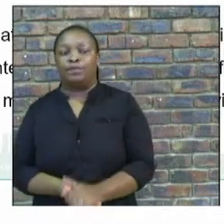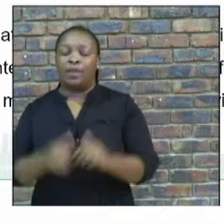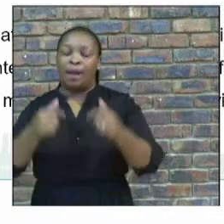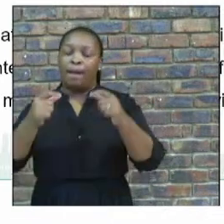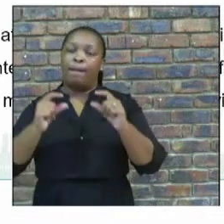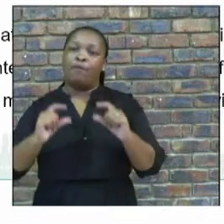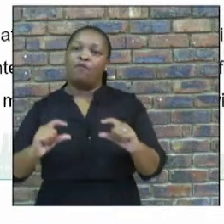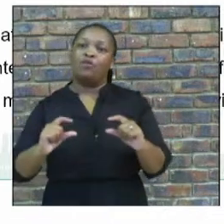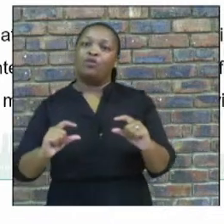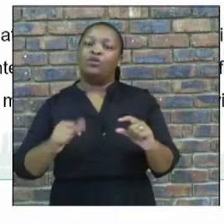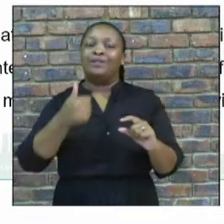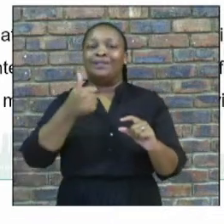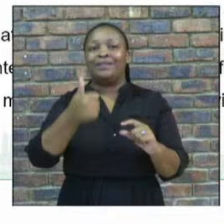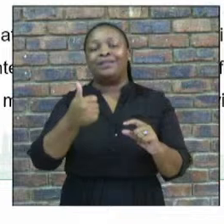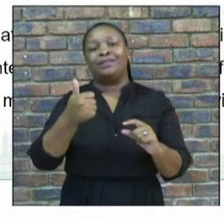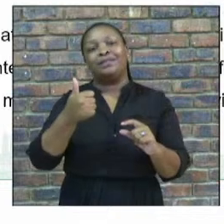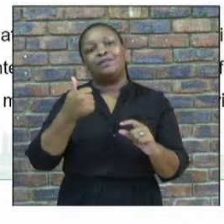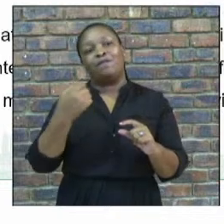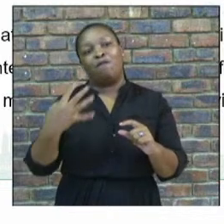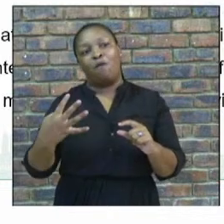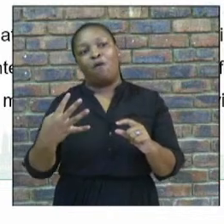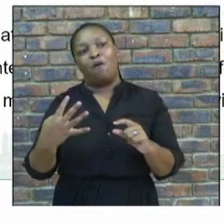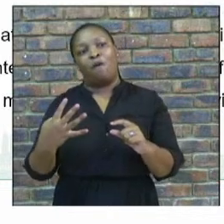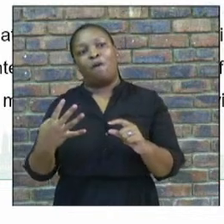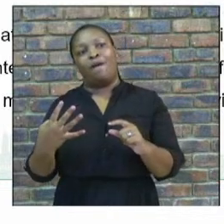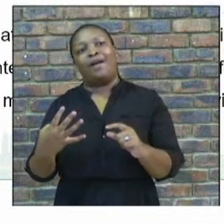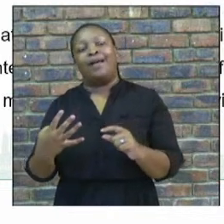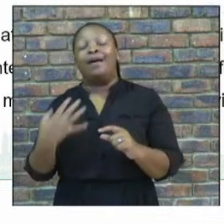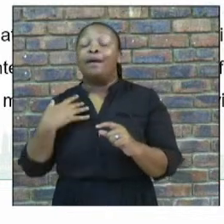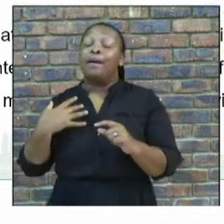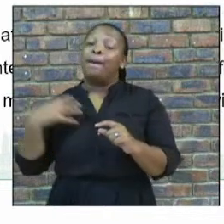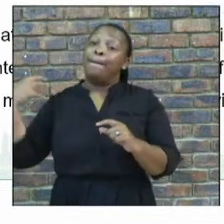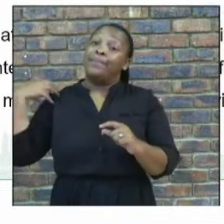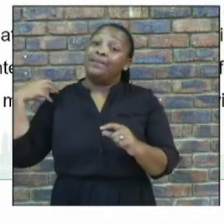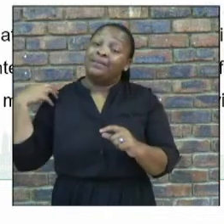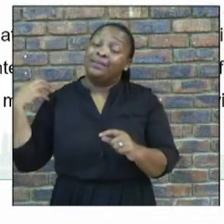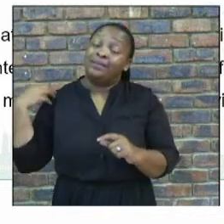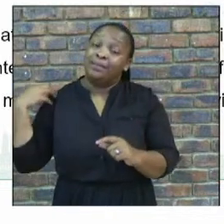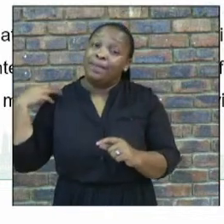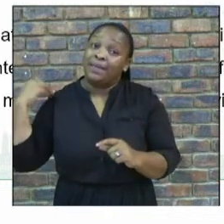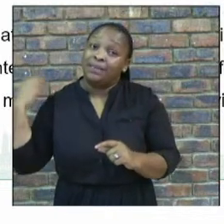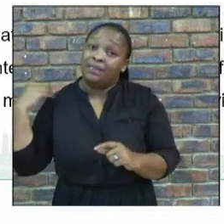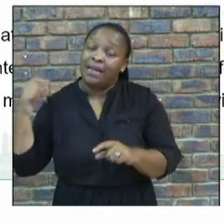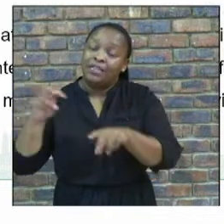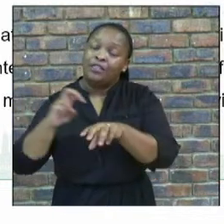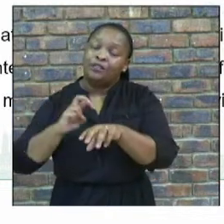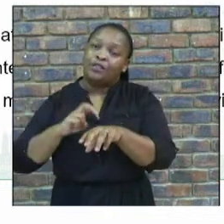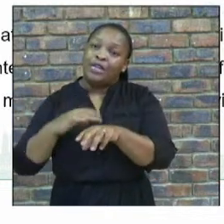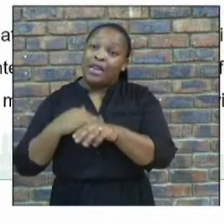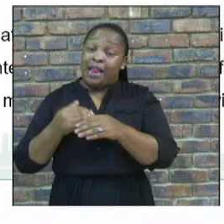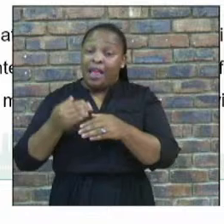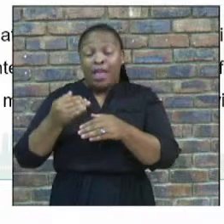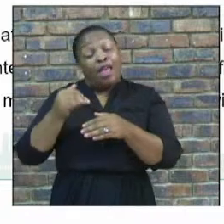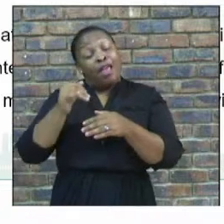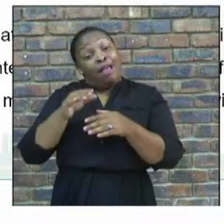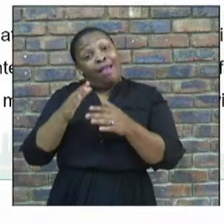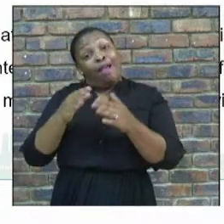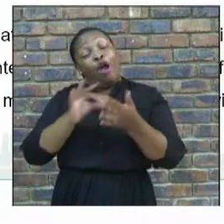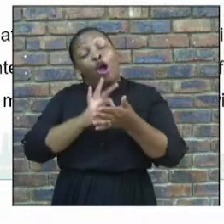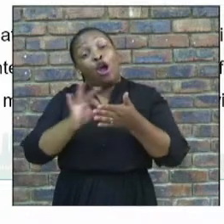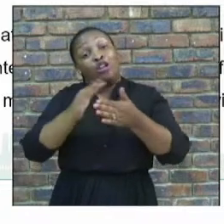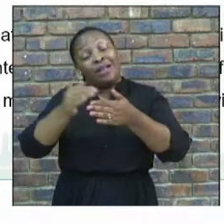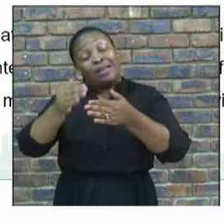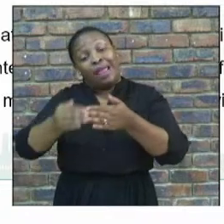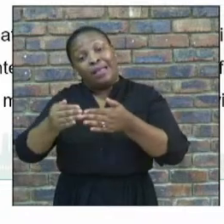clause 64, it also provides that the minister may, after the expiry of an initial term